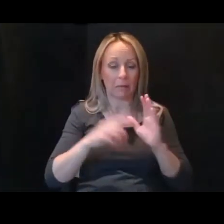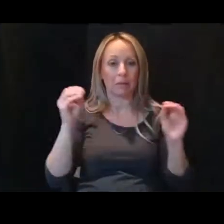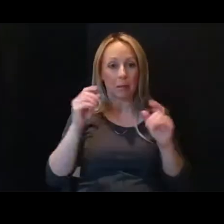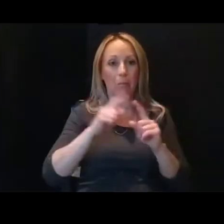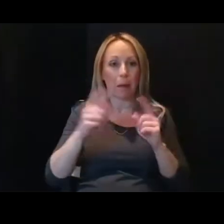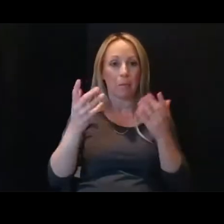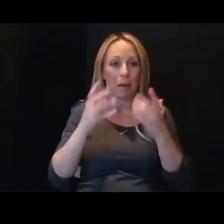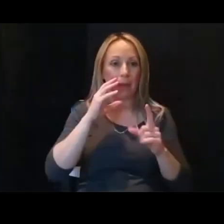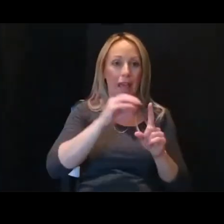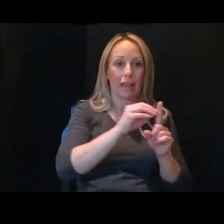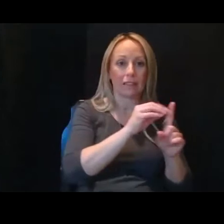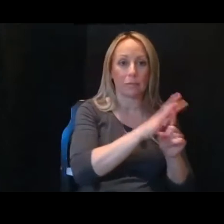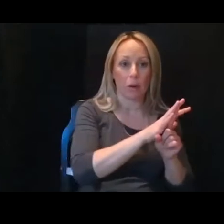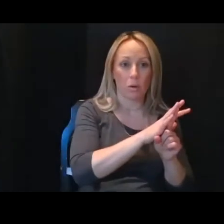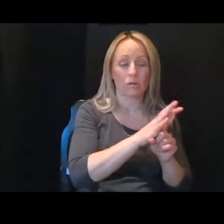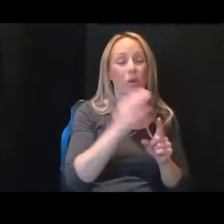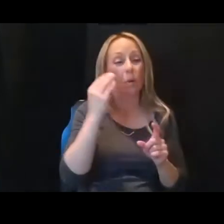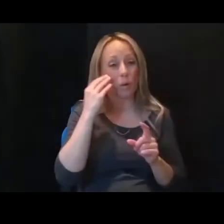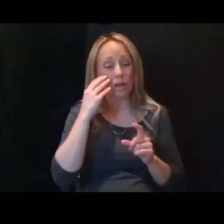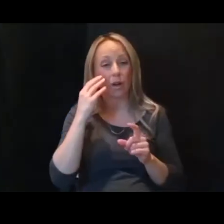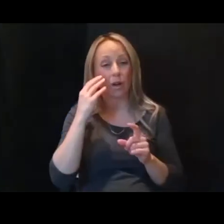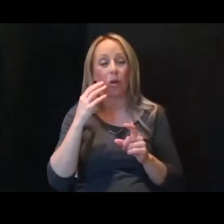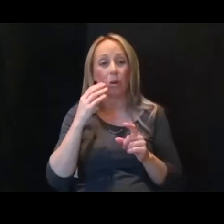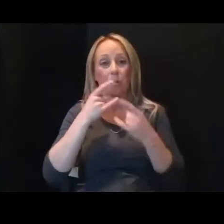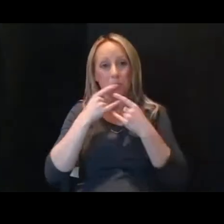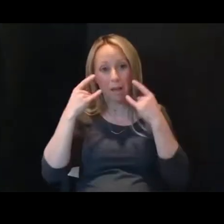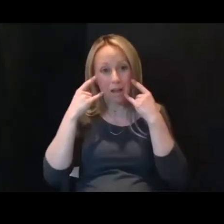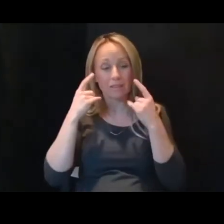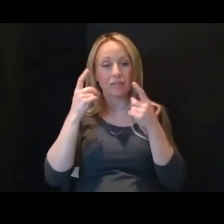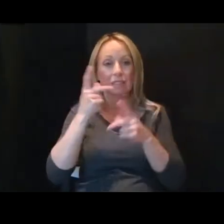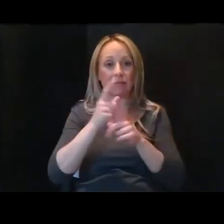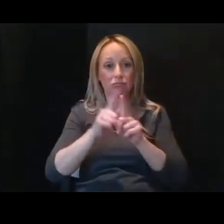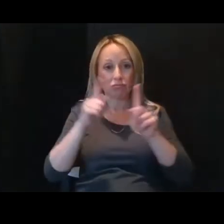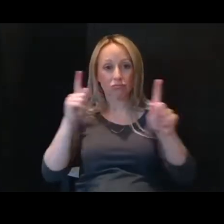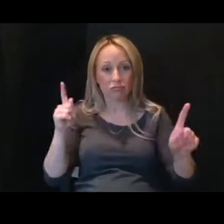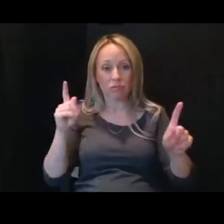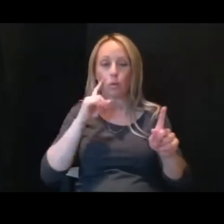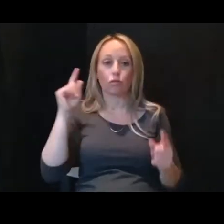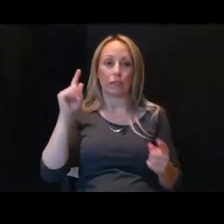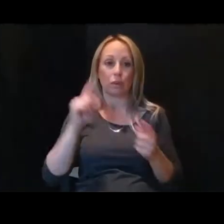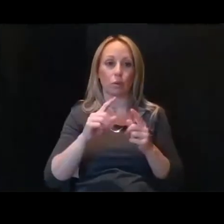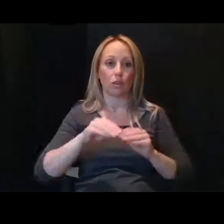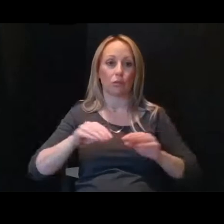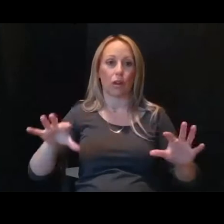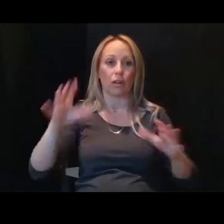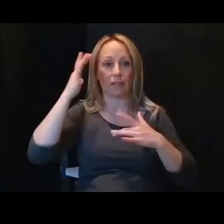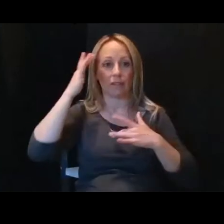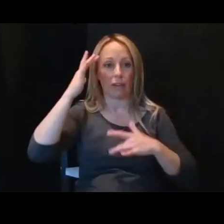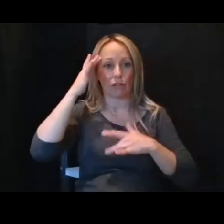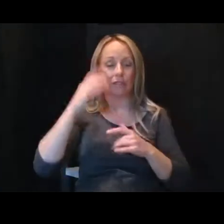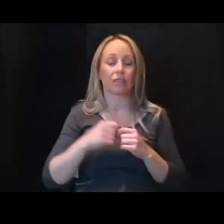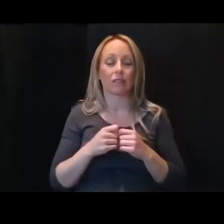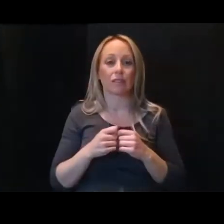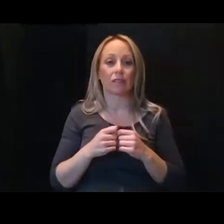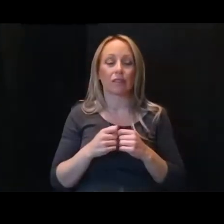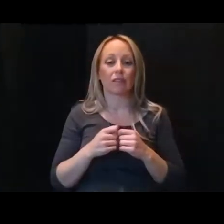community and that masks and keeping physical distance helps reduce the spread of the virus. So when you